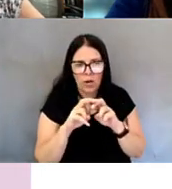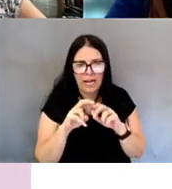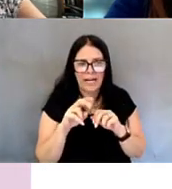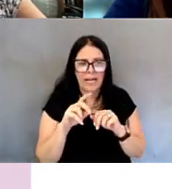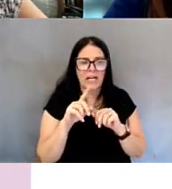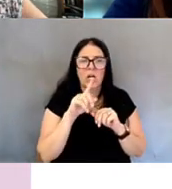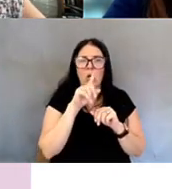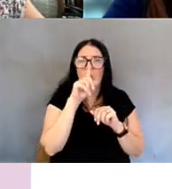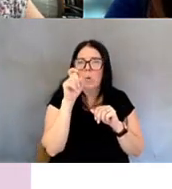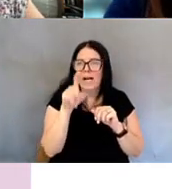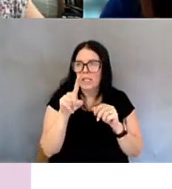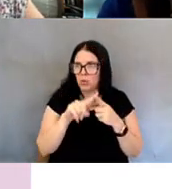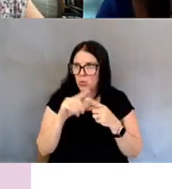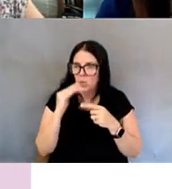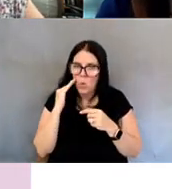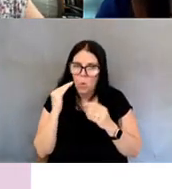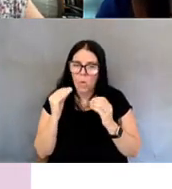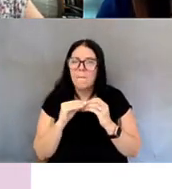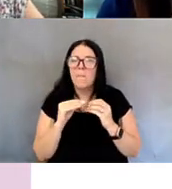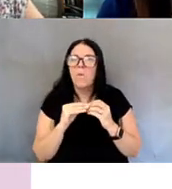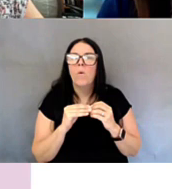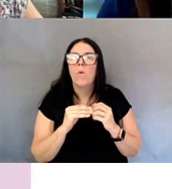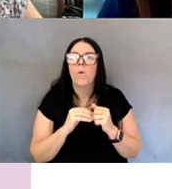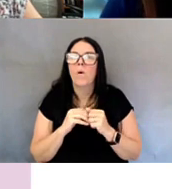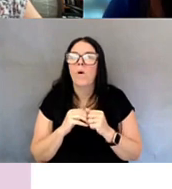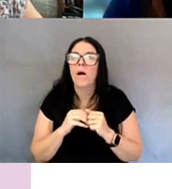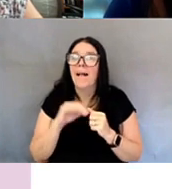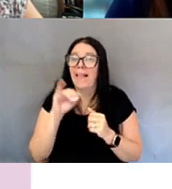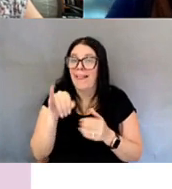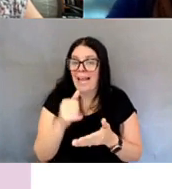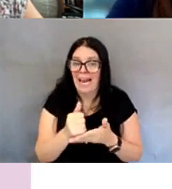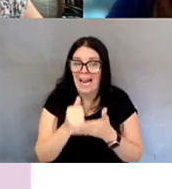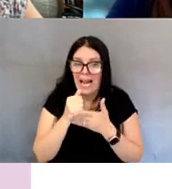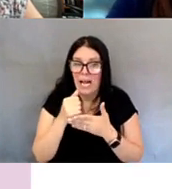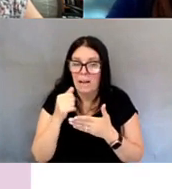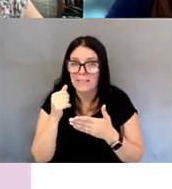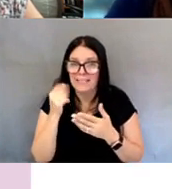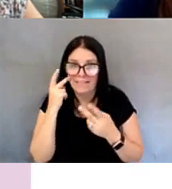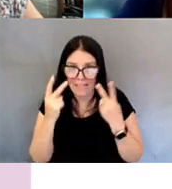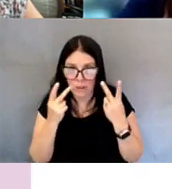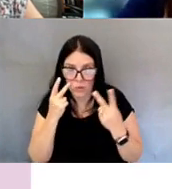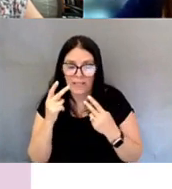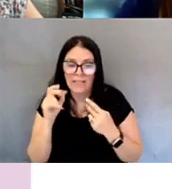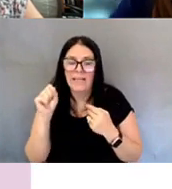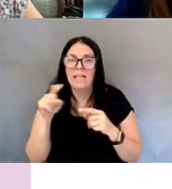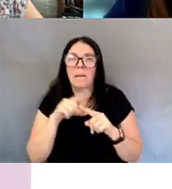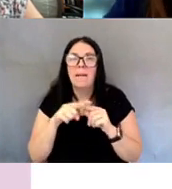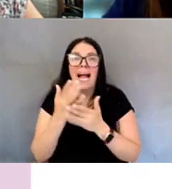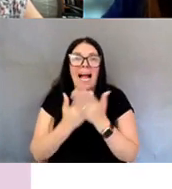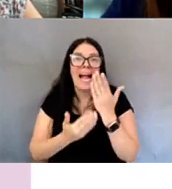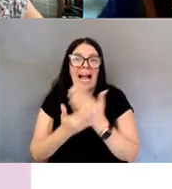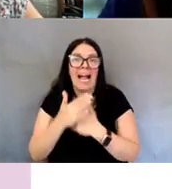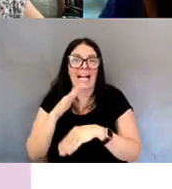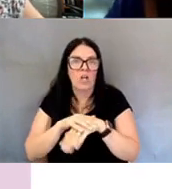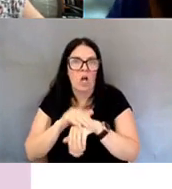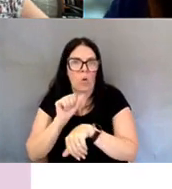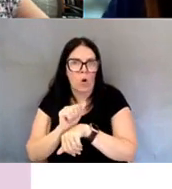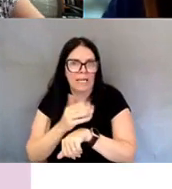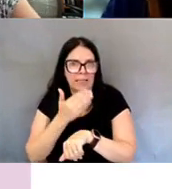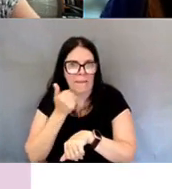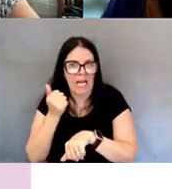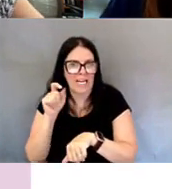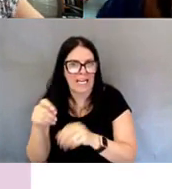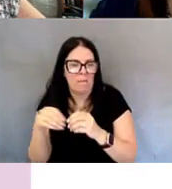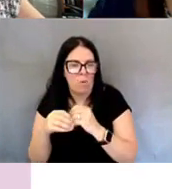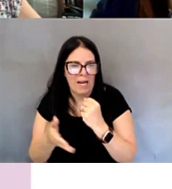questions to know more. It helps visually, Lillian said, but hands-on works better. Also, they need more assistance. So